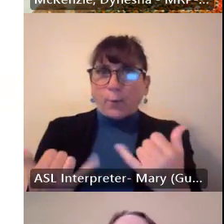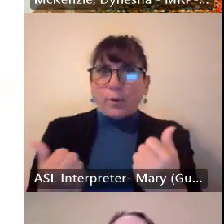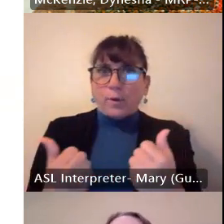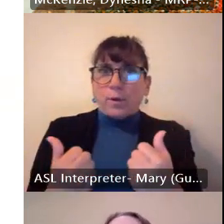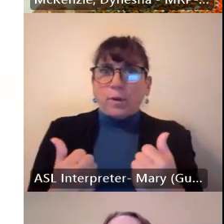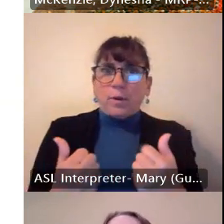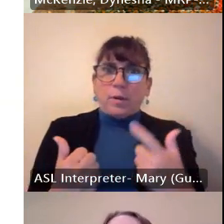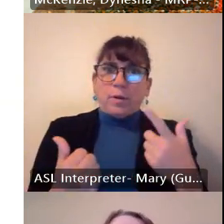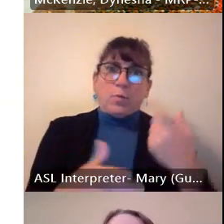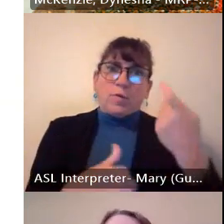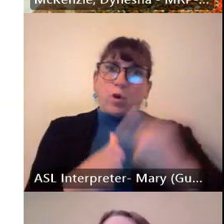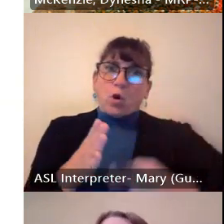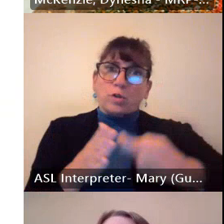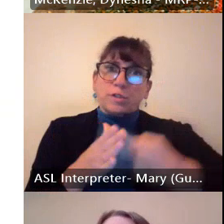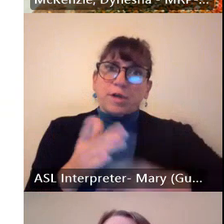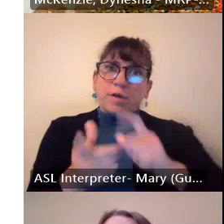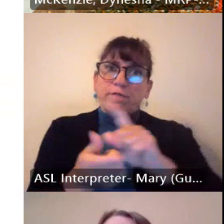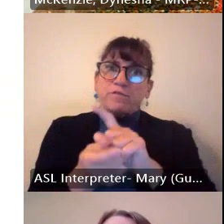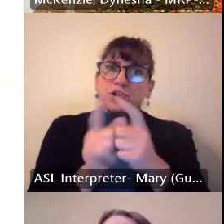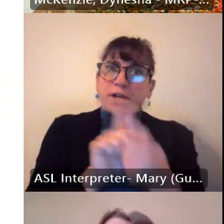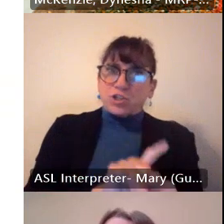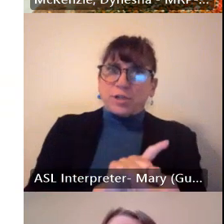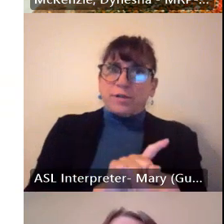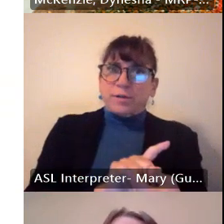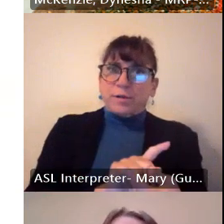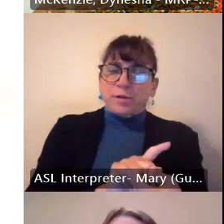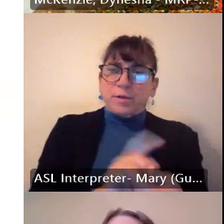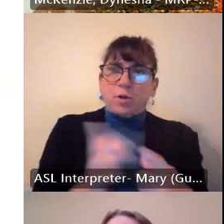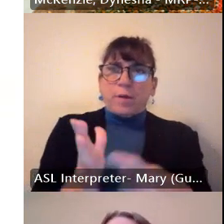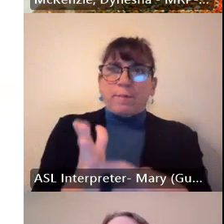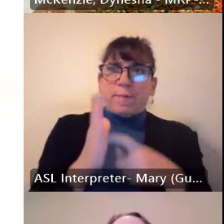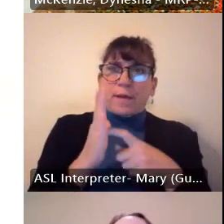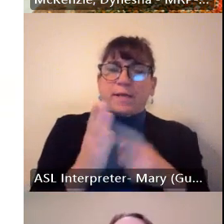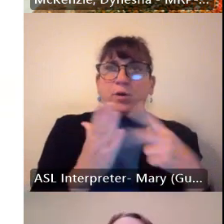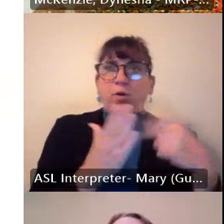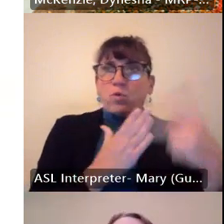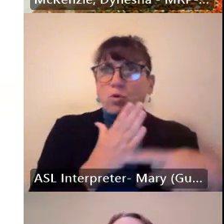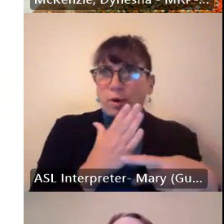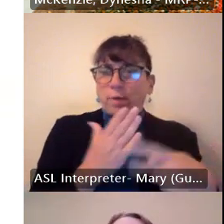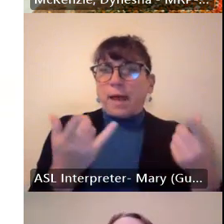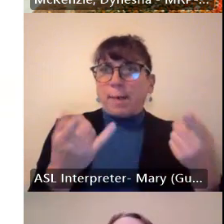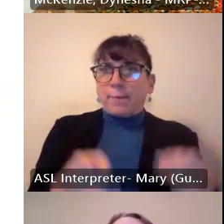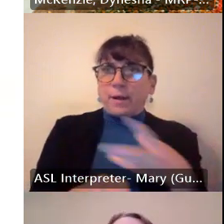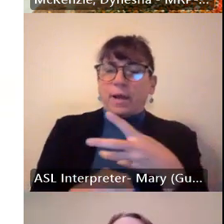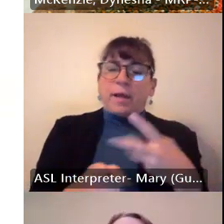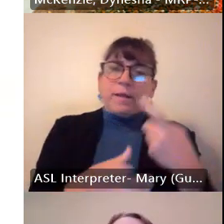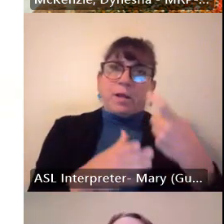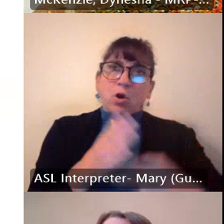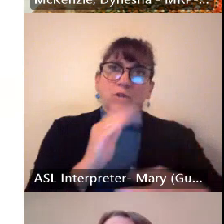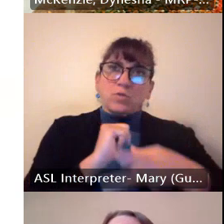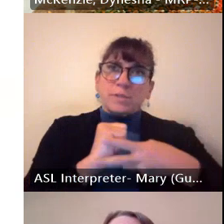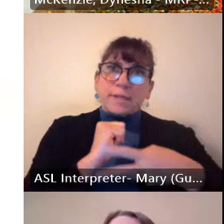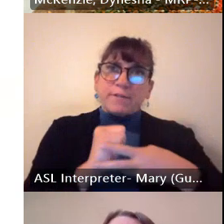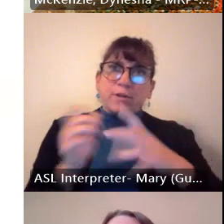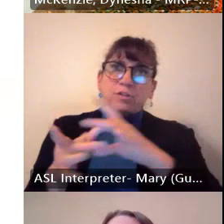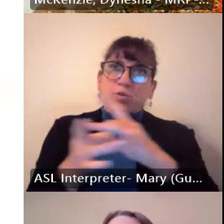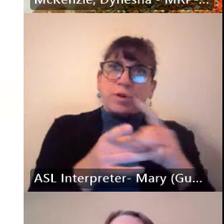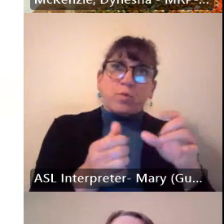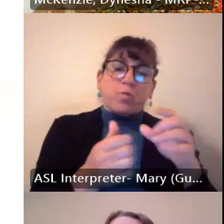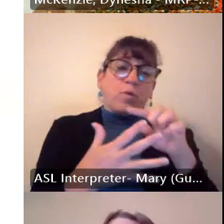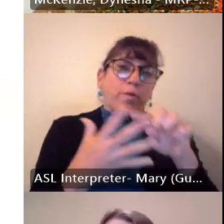where the costs of changes to mandatory programs are made and what are the costs or savings associated with